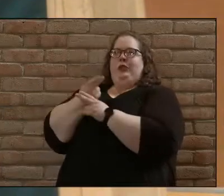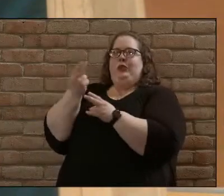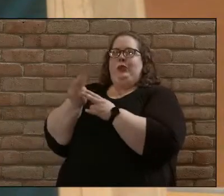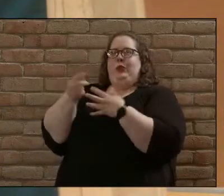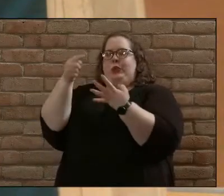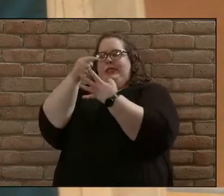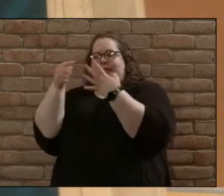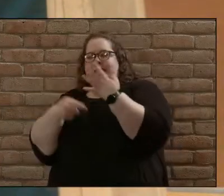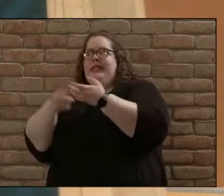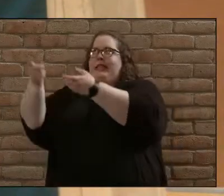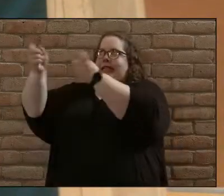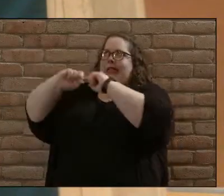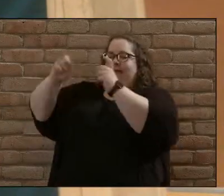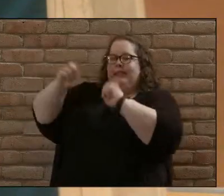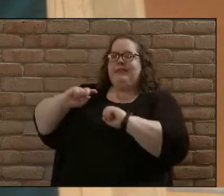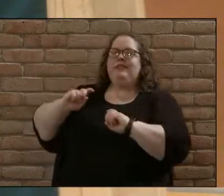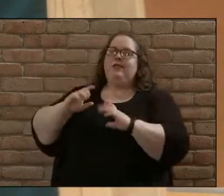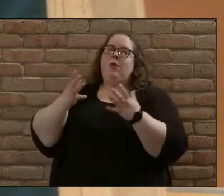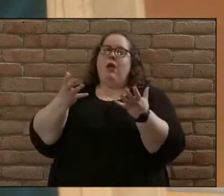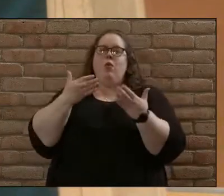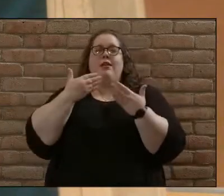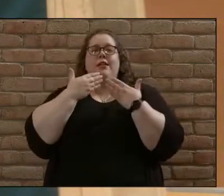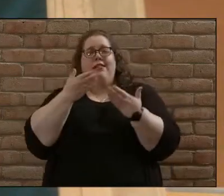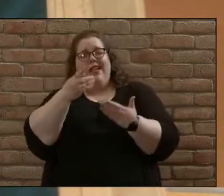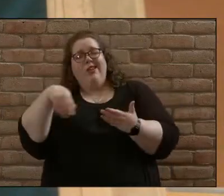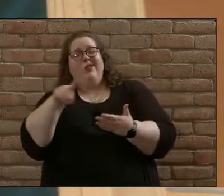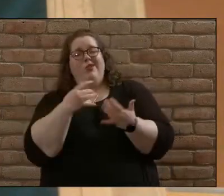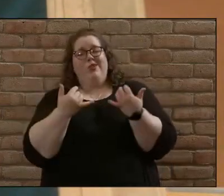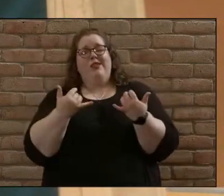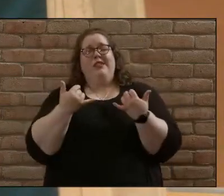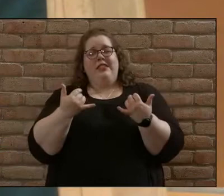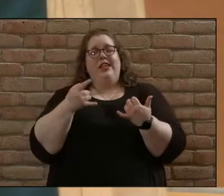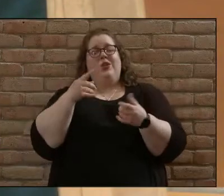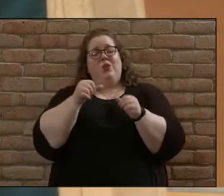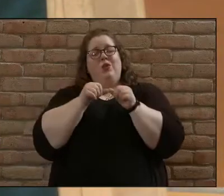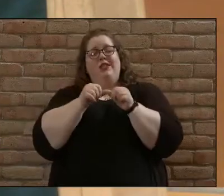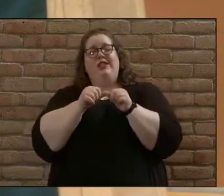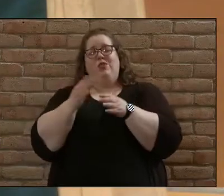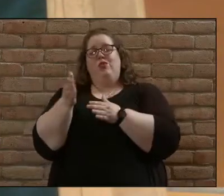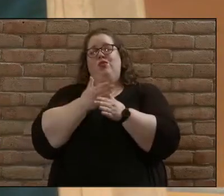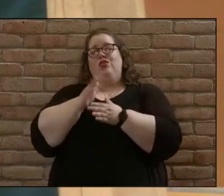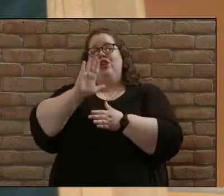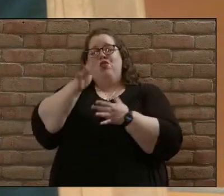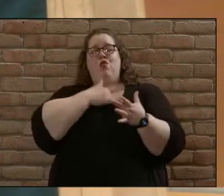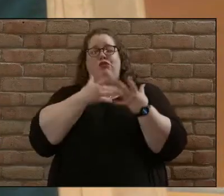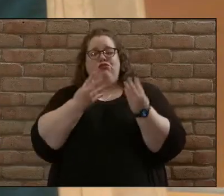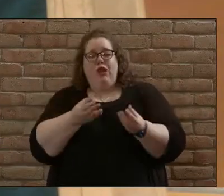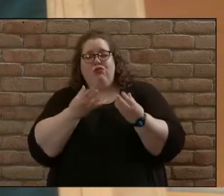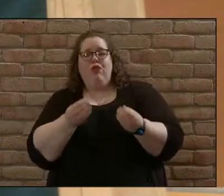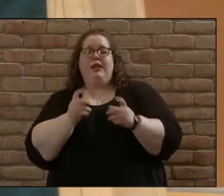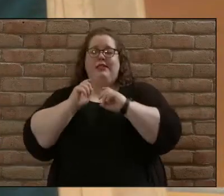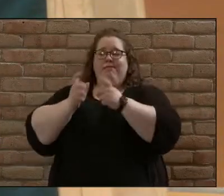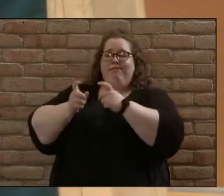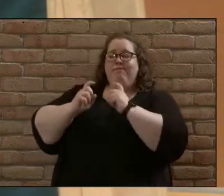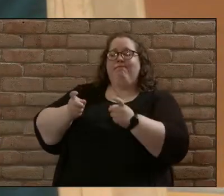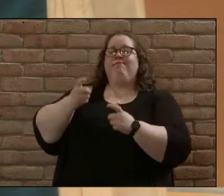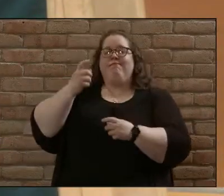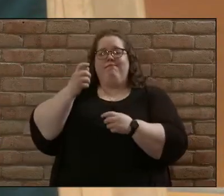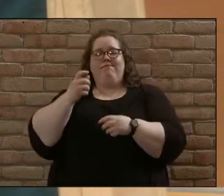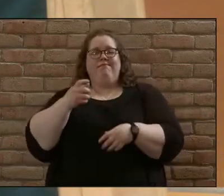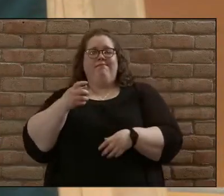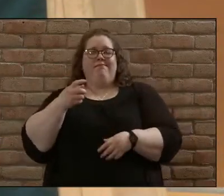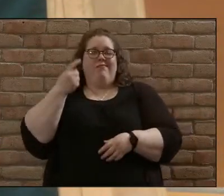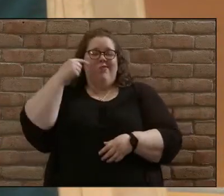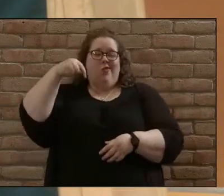I want to give you a big thank you today that you continue to share your generosity with us, that you continue to